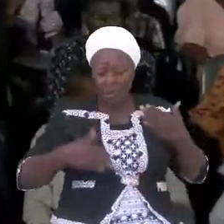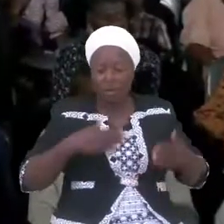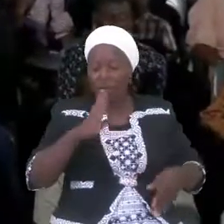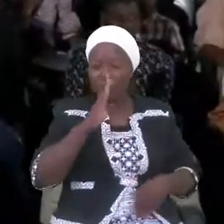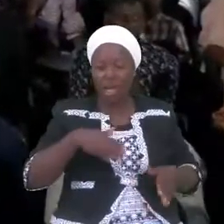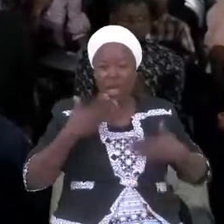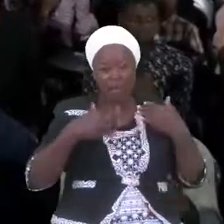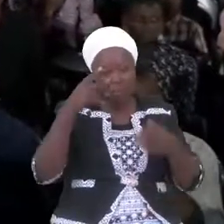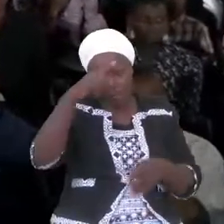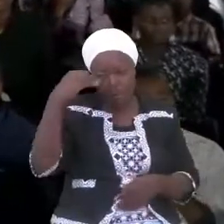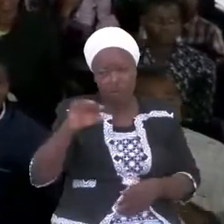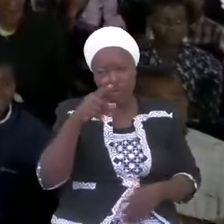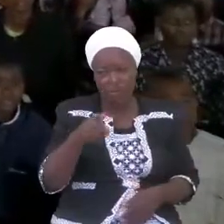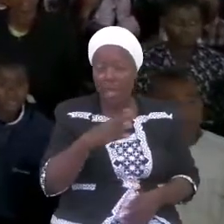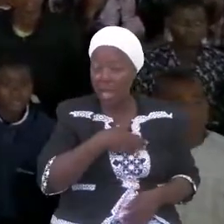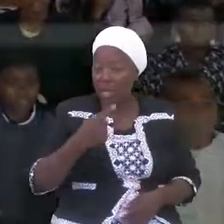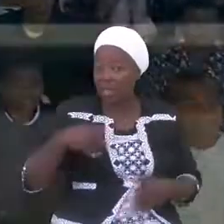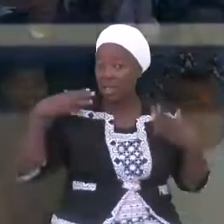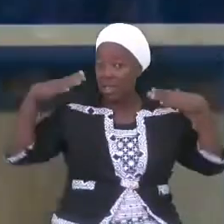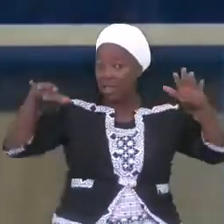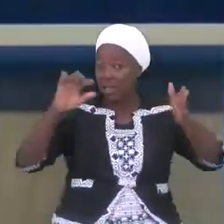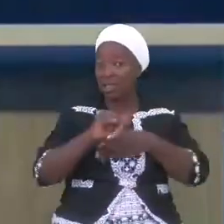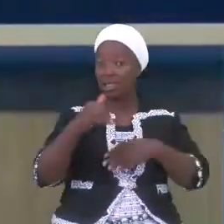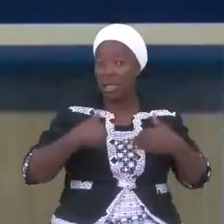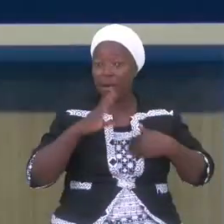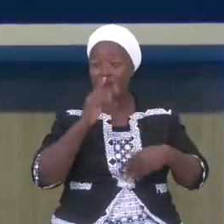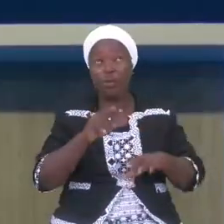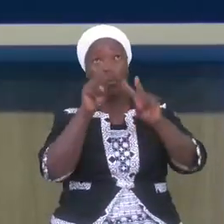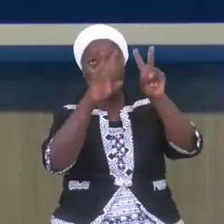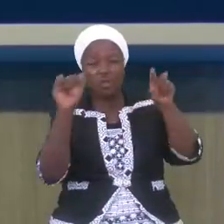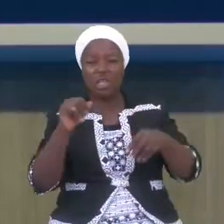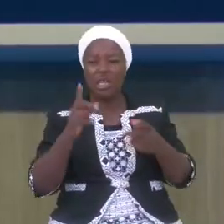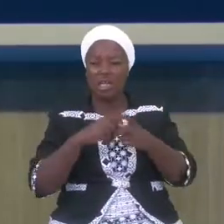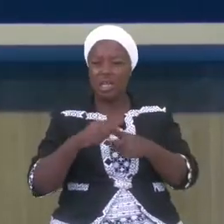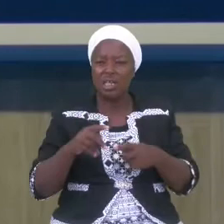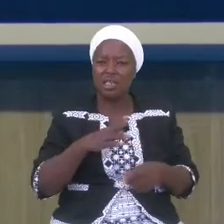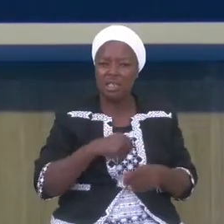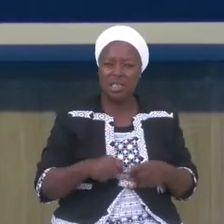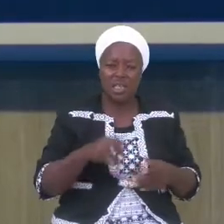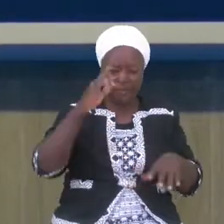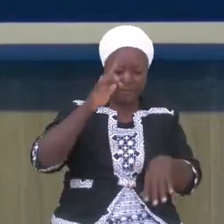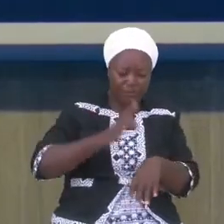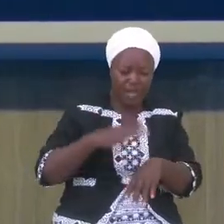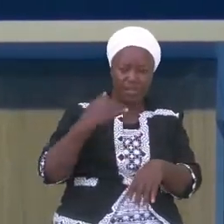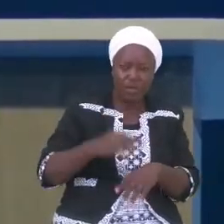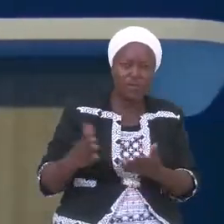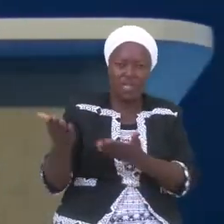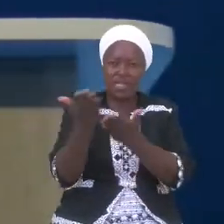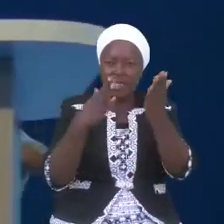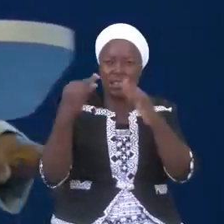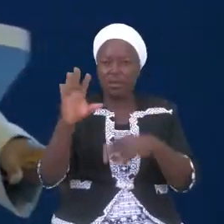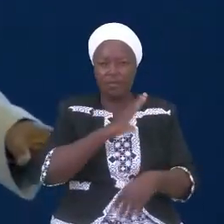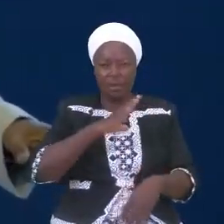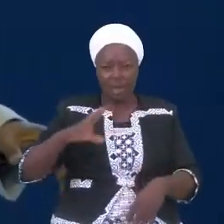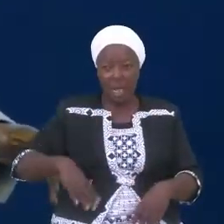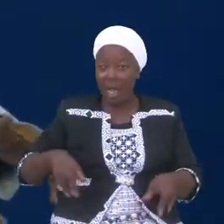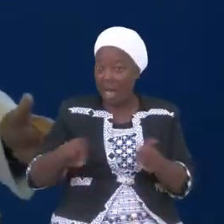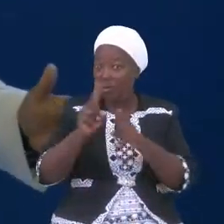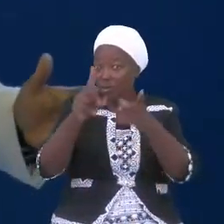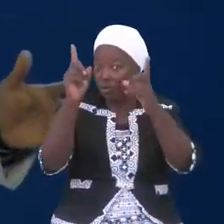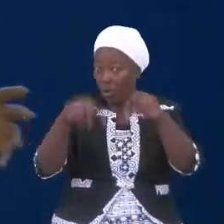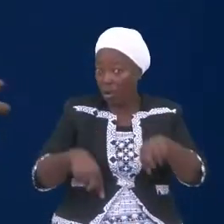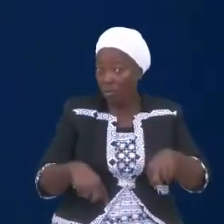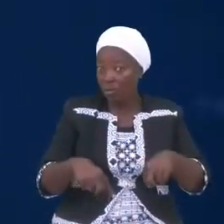the angels who have been watching the effect of the sacrifice of Christ, as you